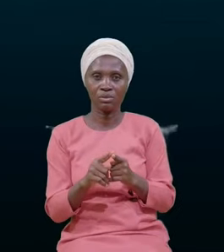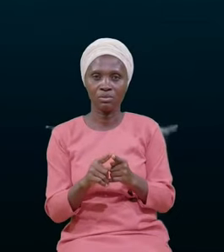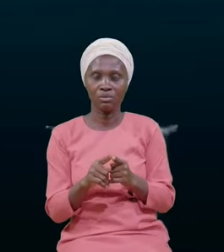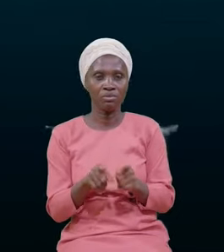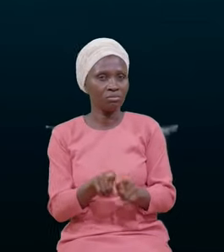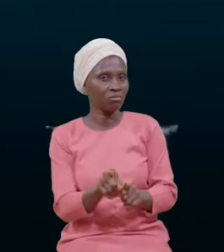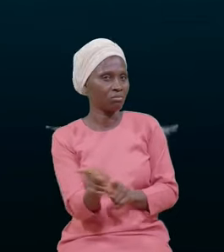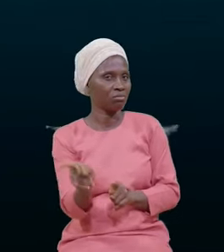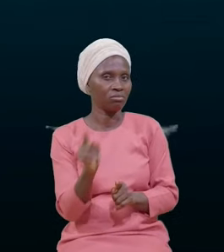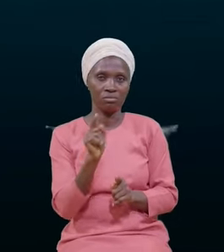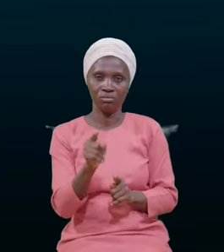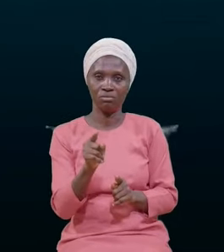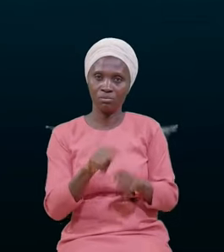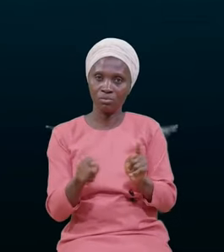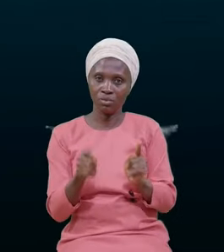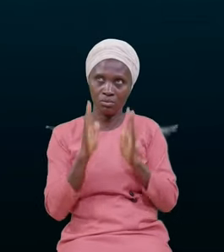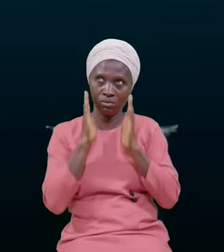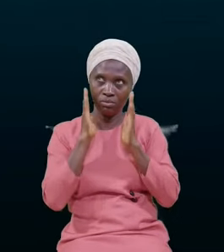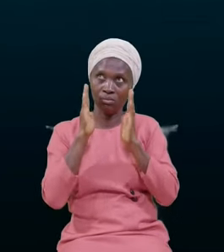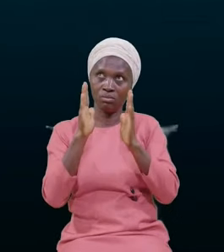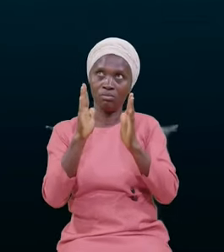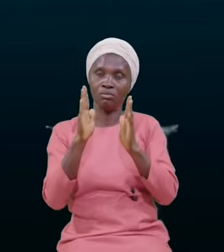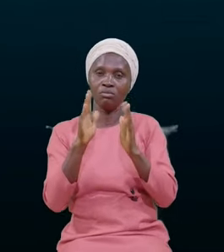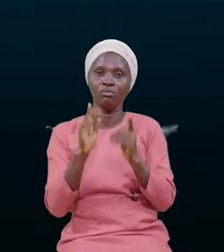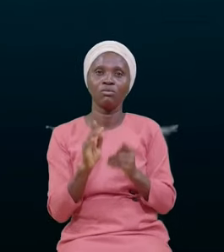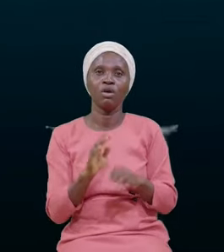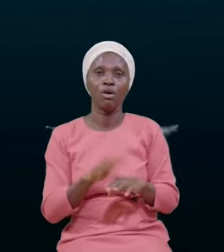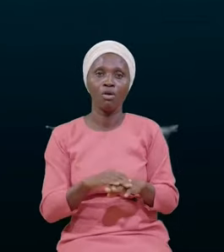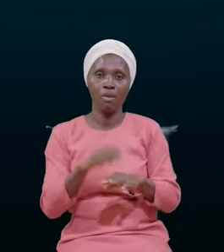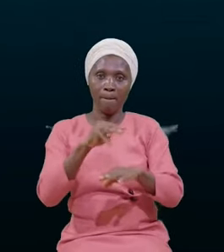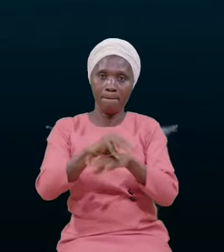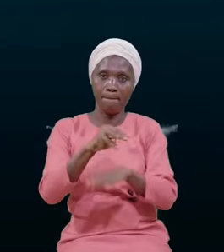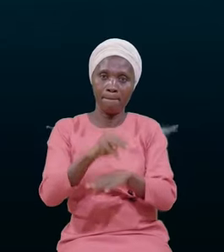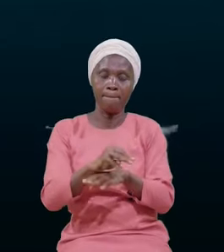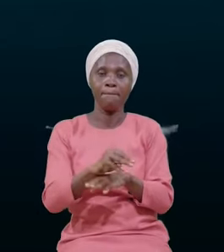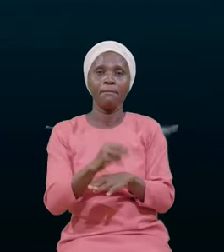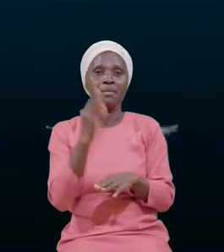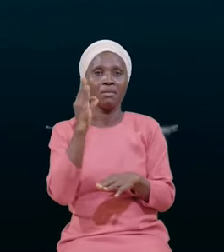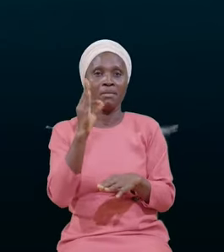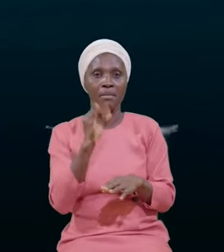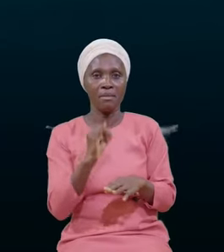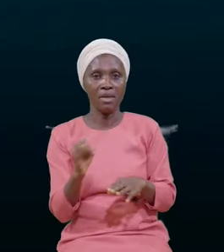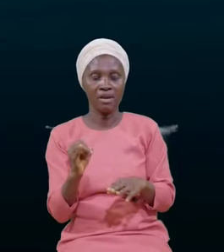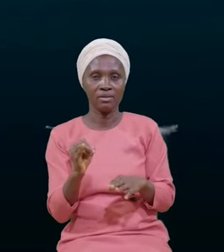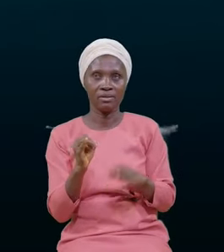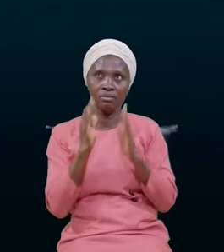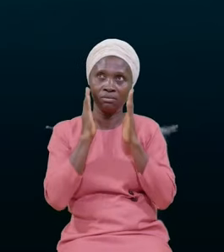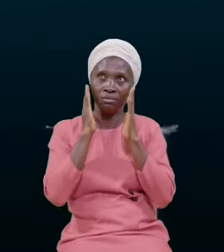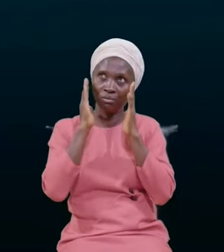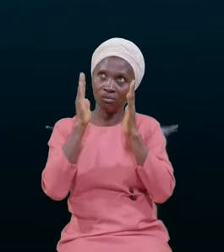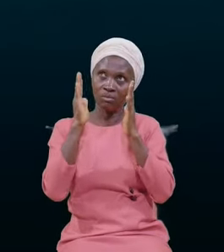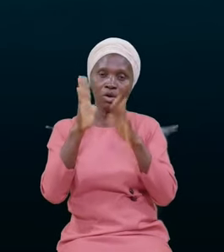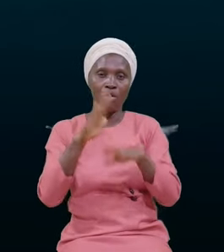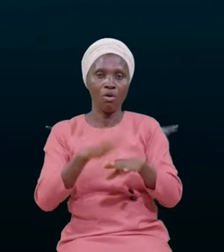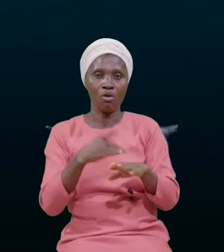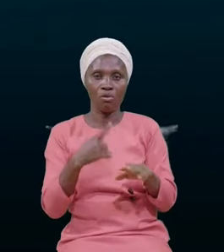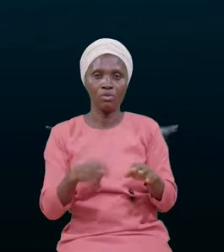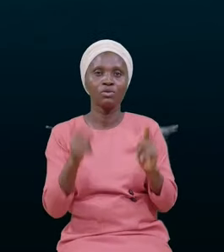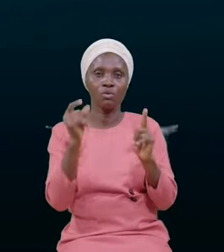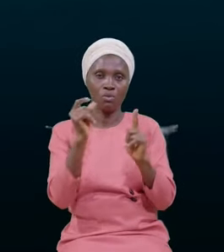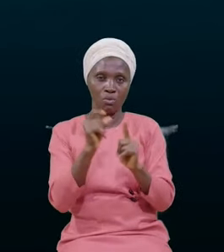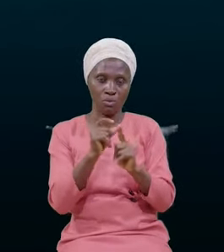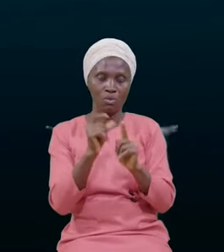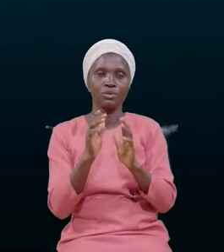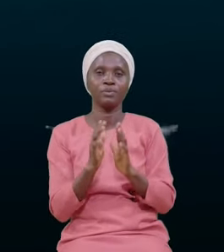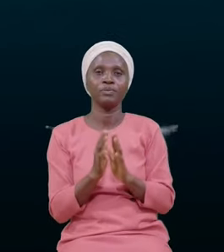focused focus on the messages focus on the word and so that